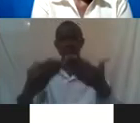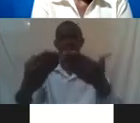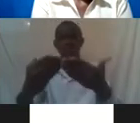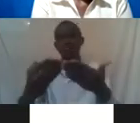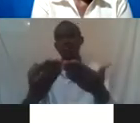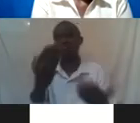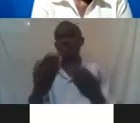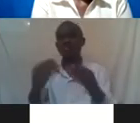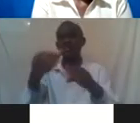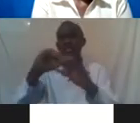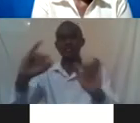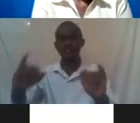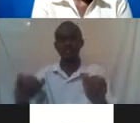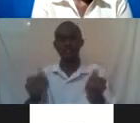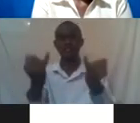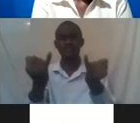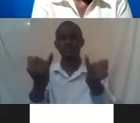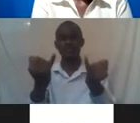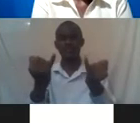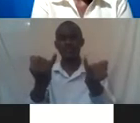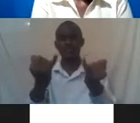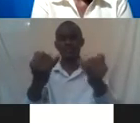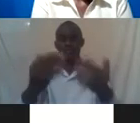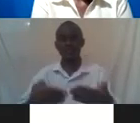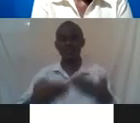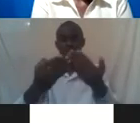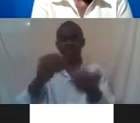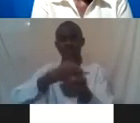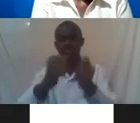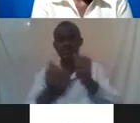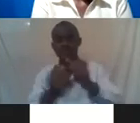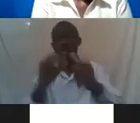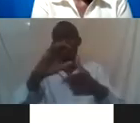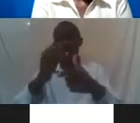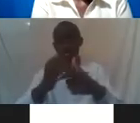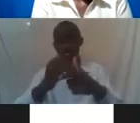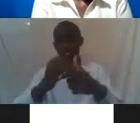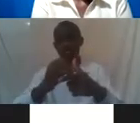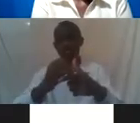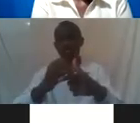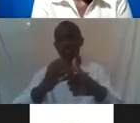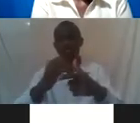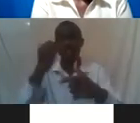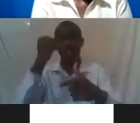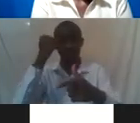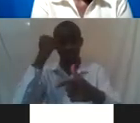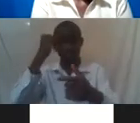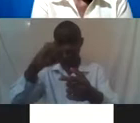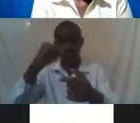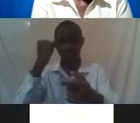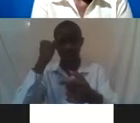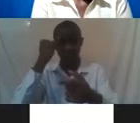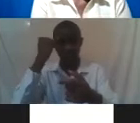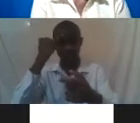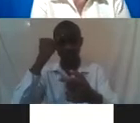the new proposed legislations or the proposed amended legislations, so that we can again also